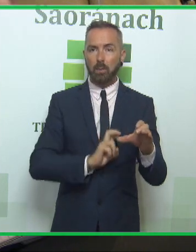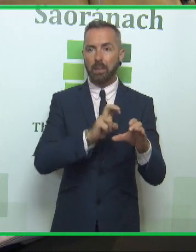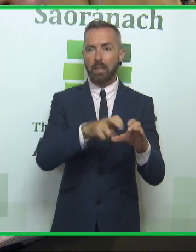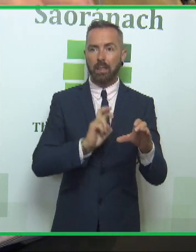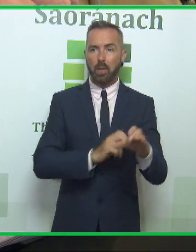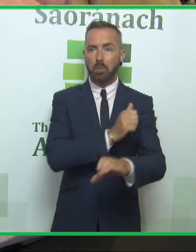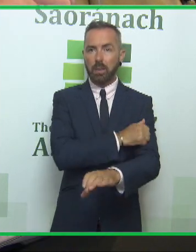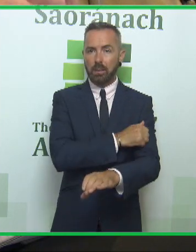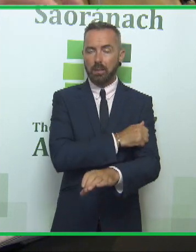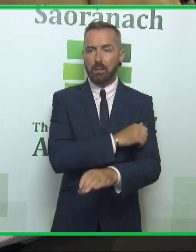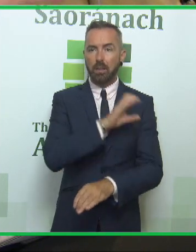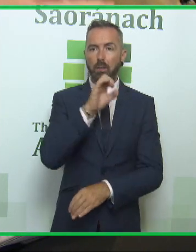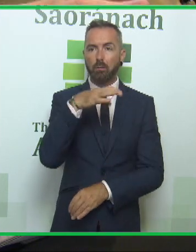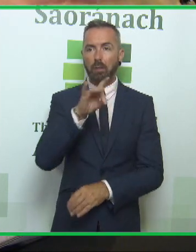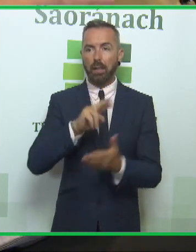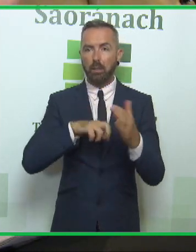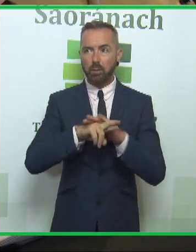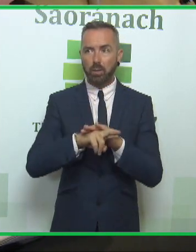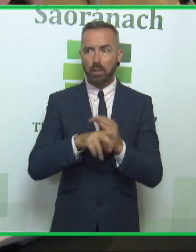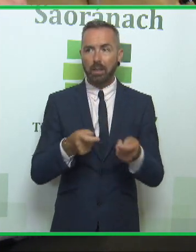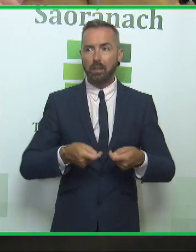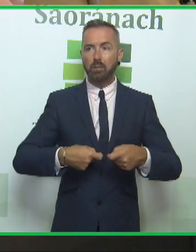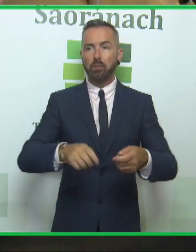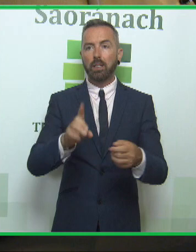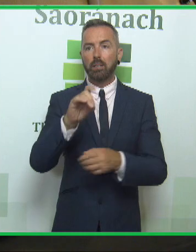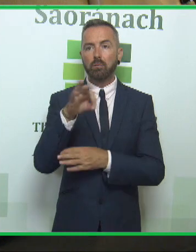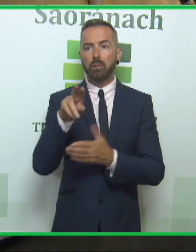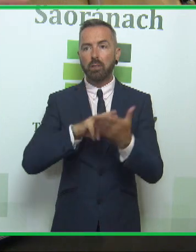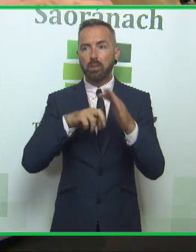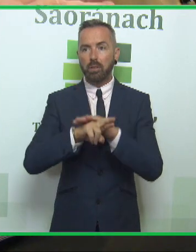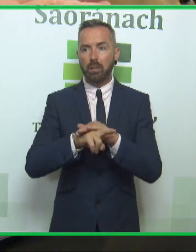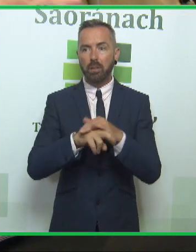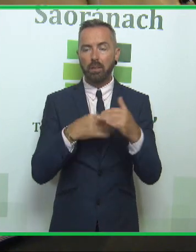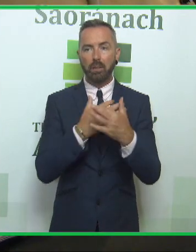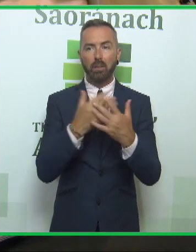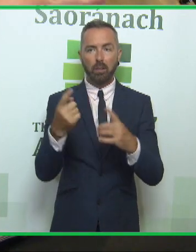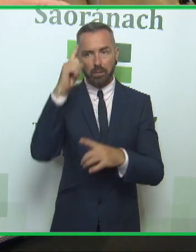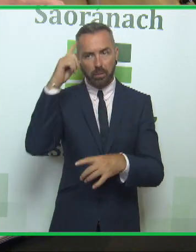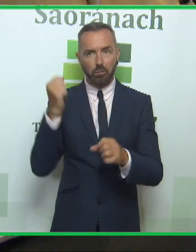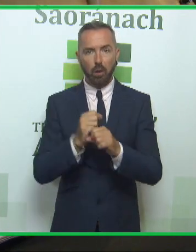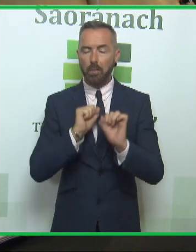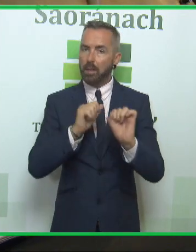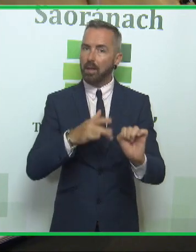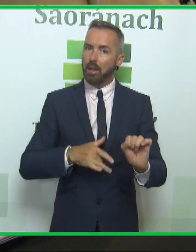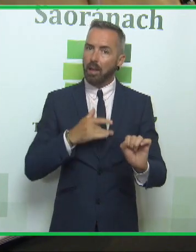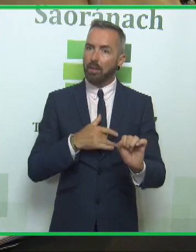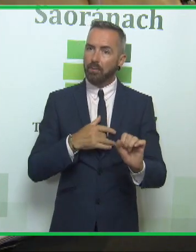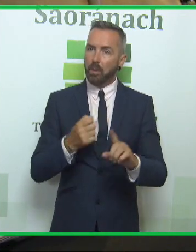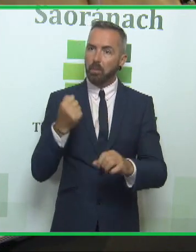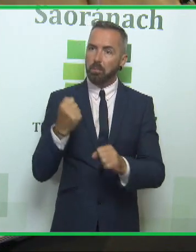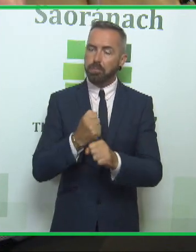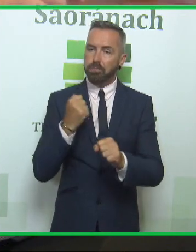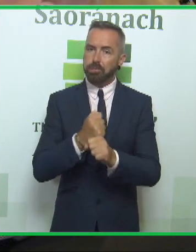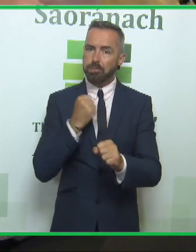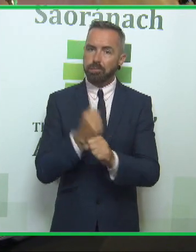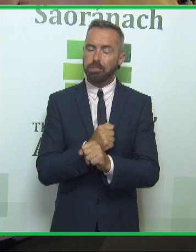users, street drug users, lots of trauma, what Mick was saying earlier on, lots of trauma in their lives throughout. So it